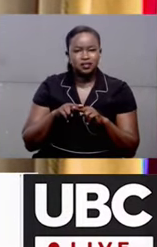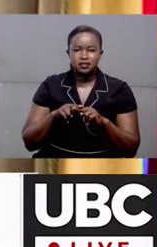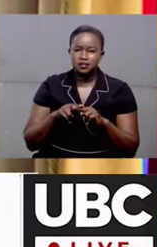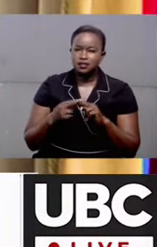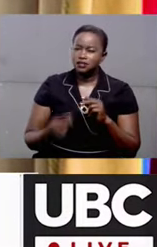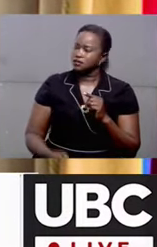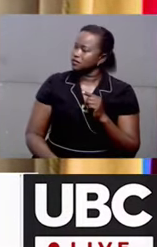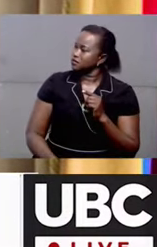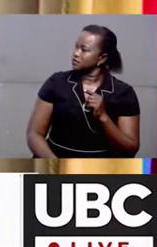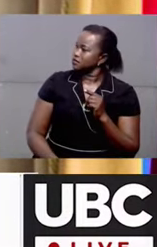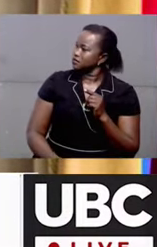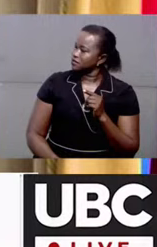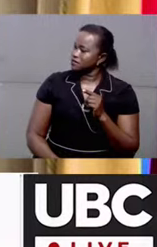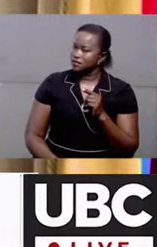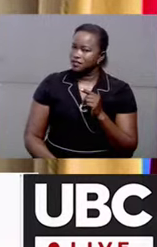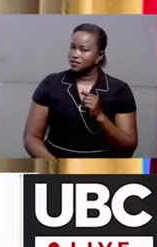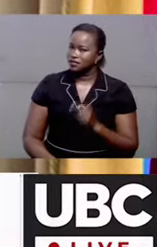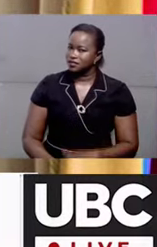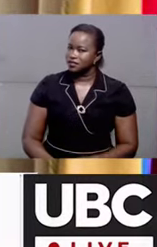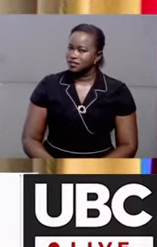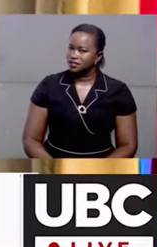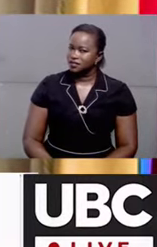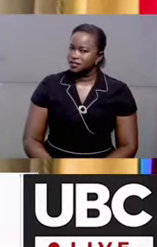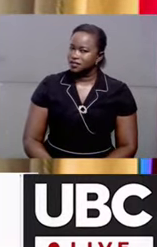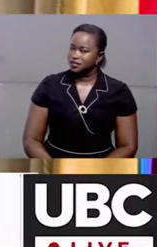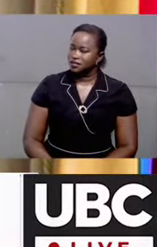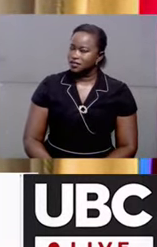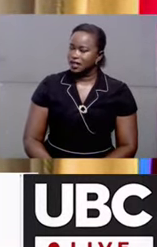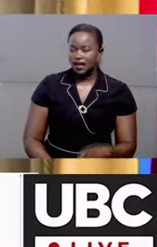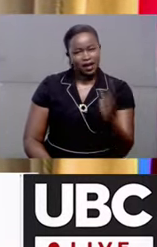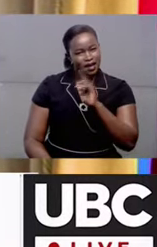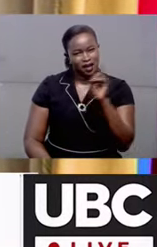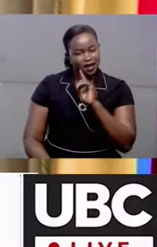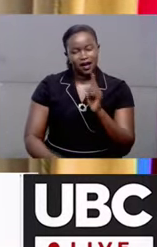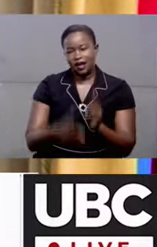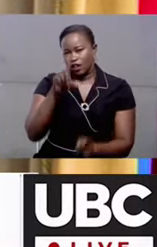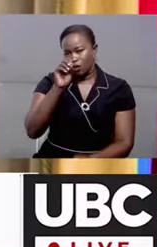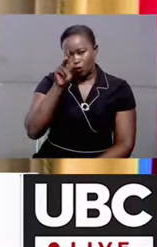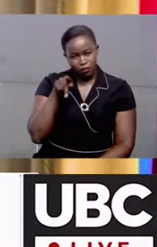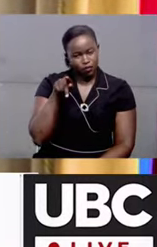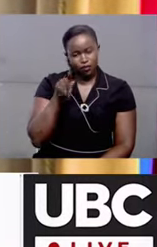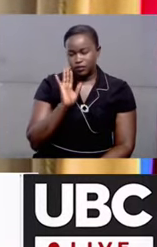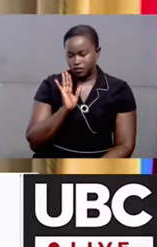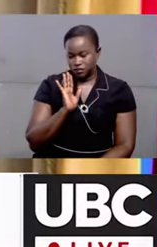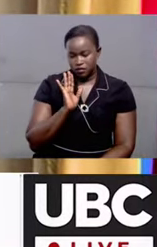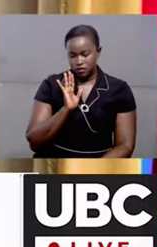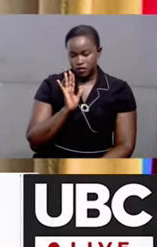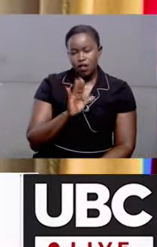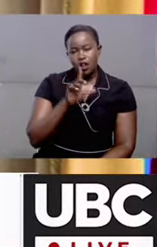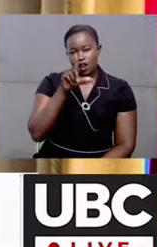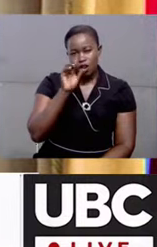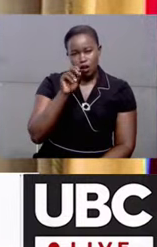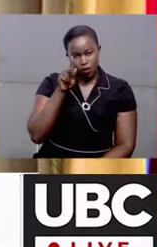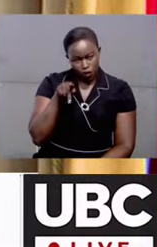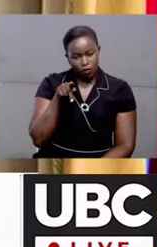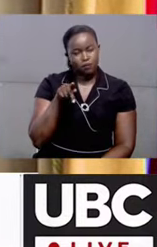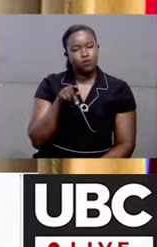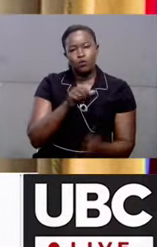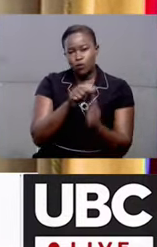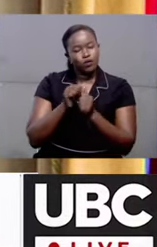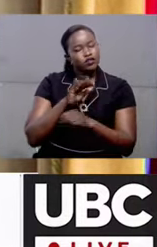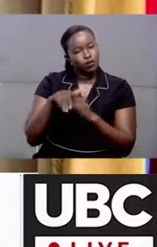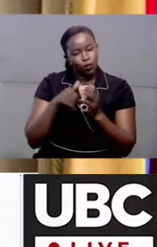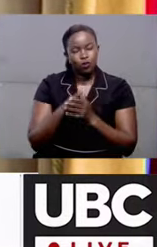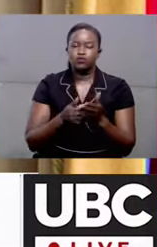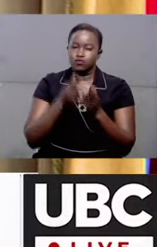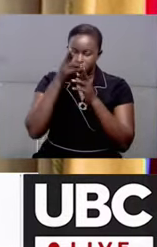Love, Love, with due respect,